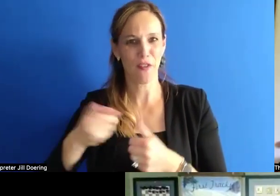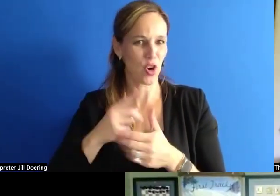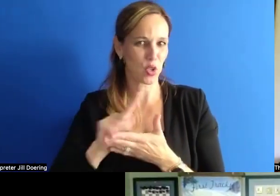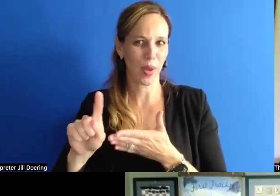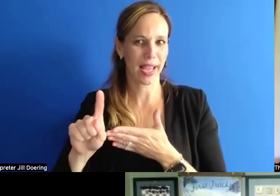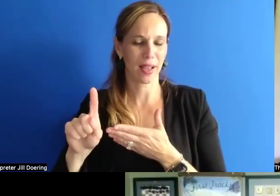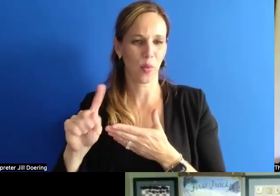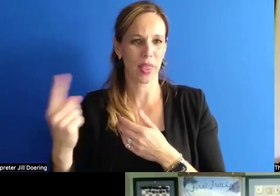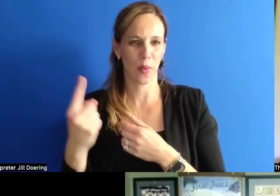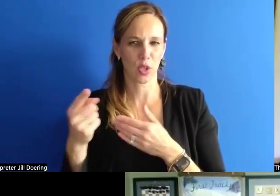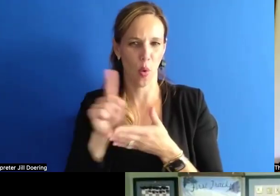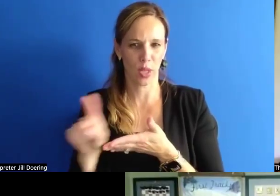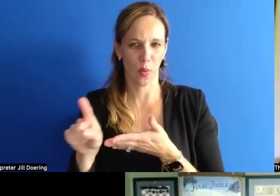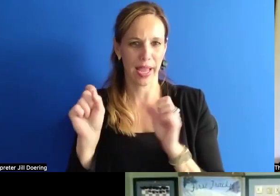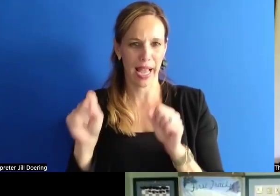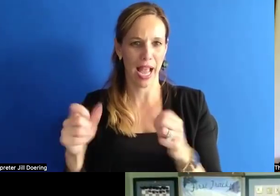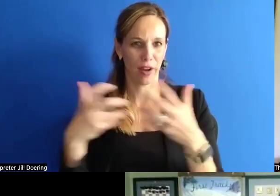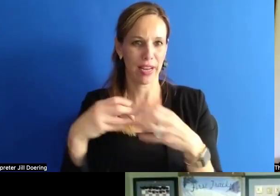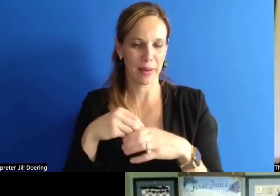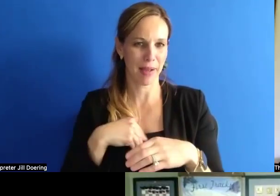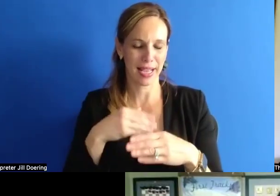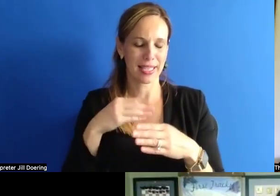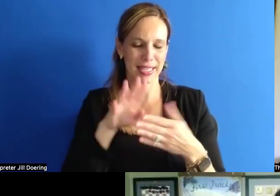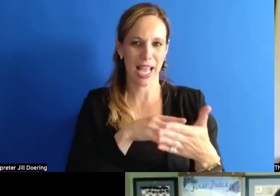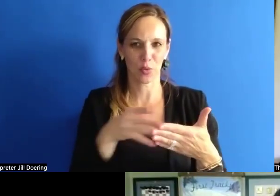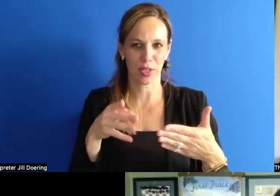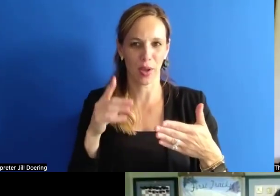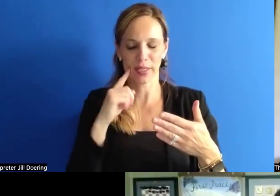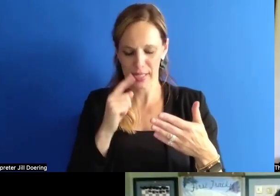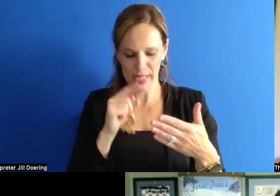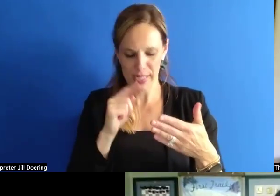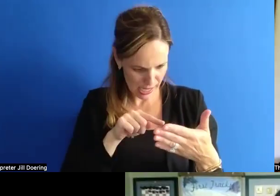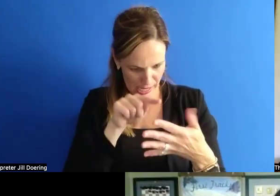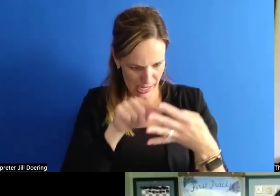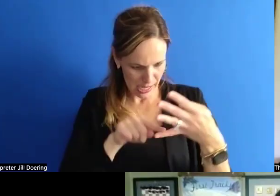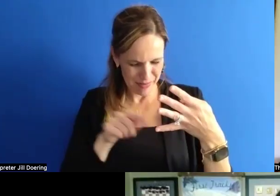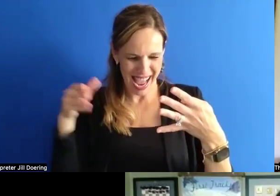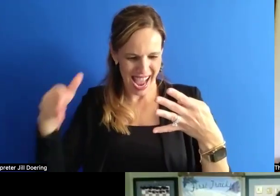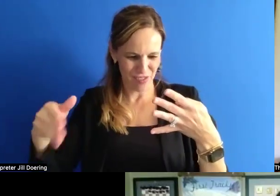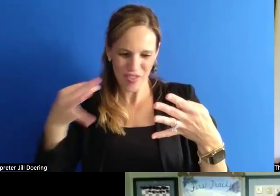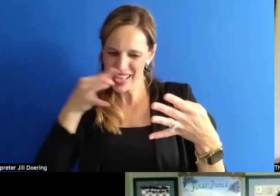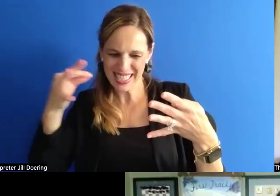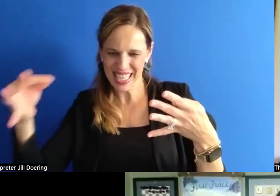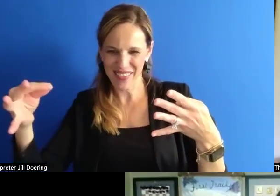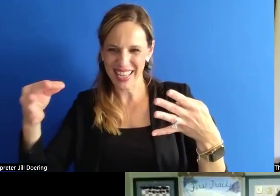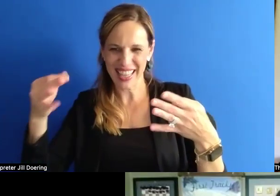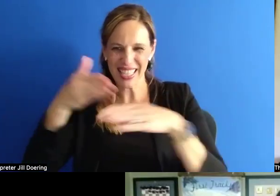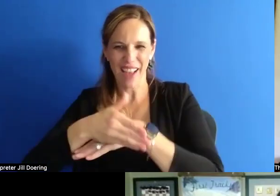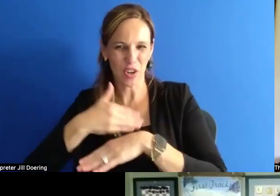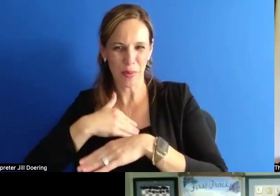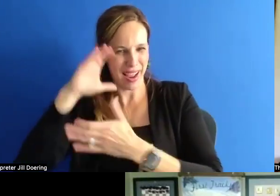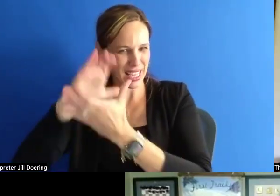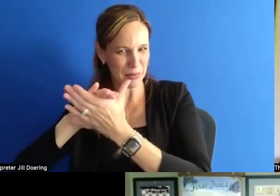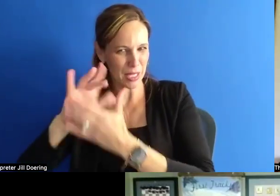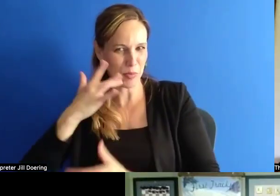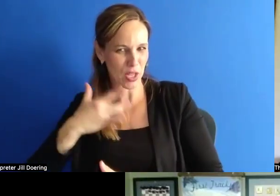only weekend I could fit into my schedule. So it was like right after Thanksgiving, right after my husband's birthday, Pete,